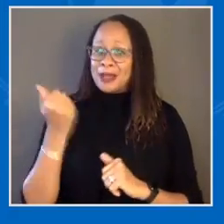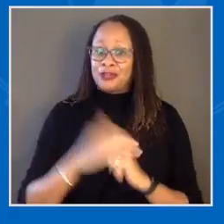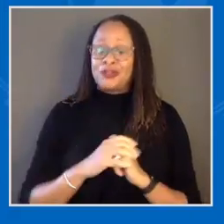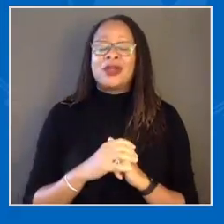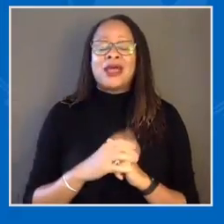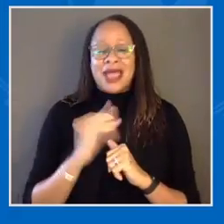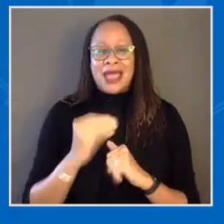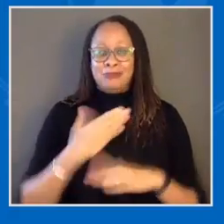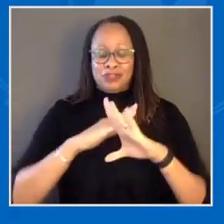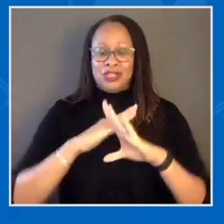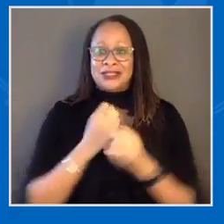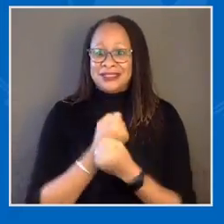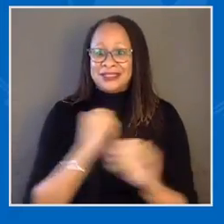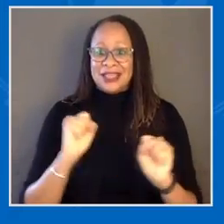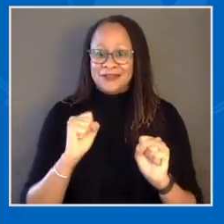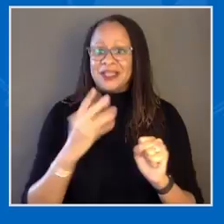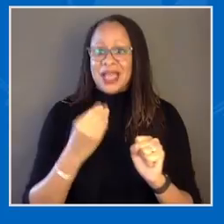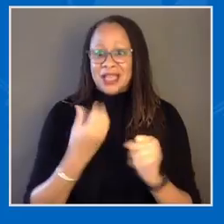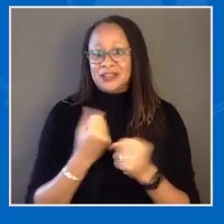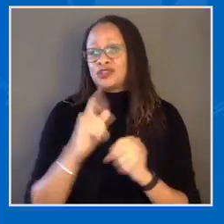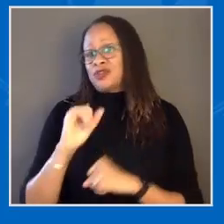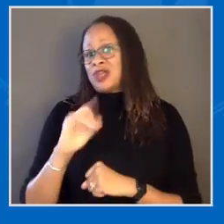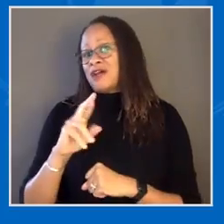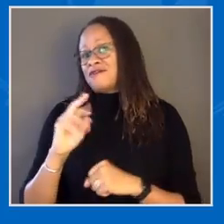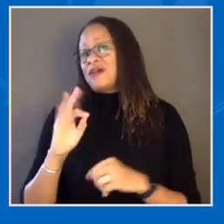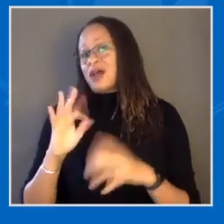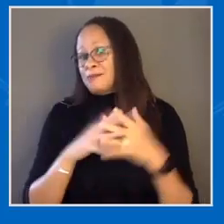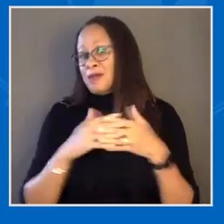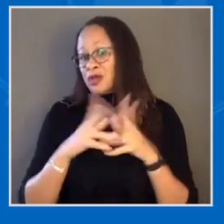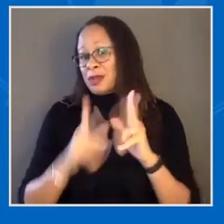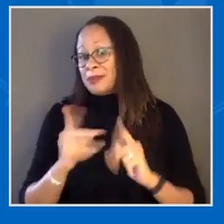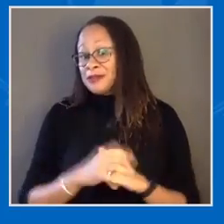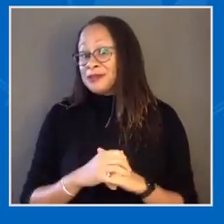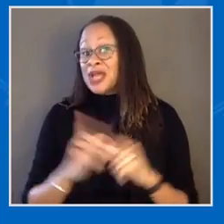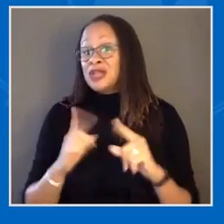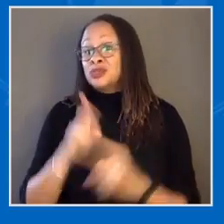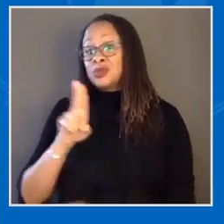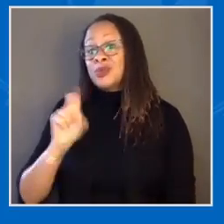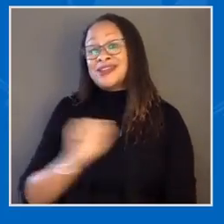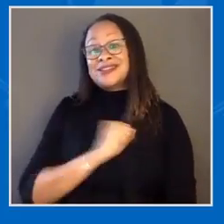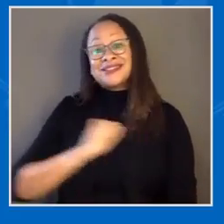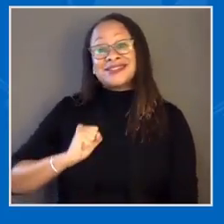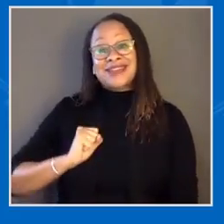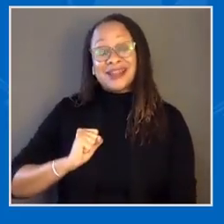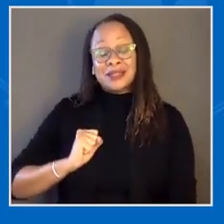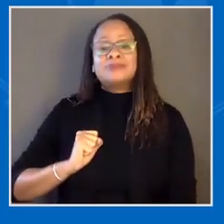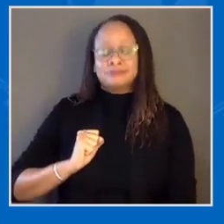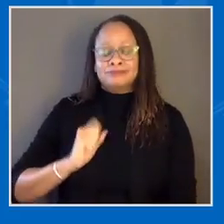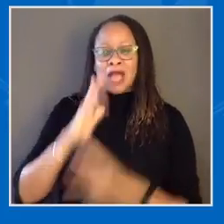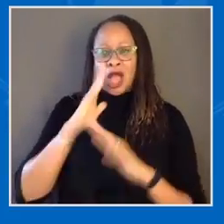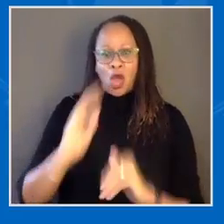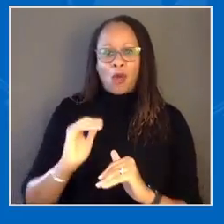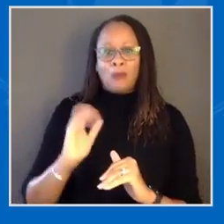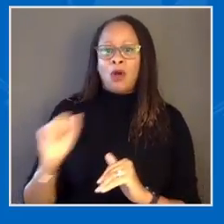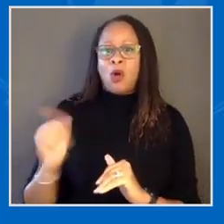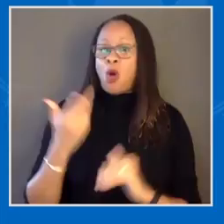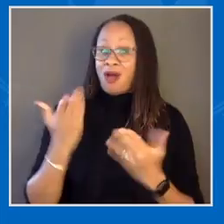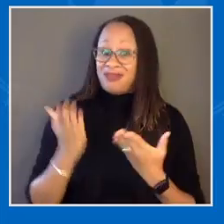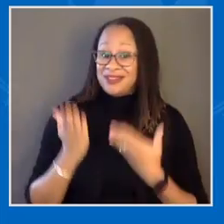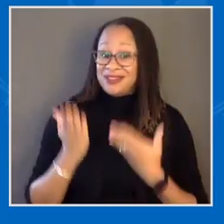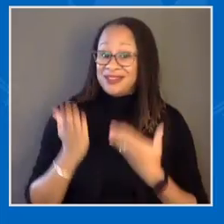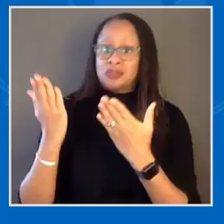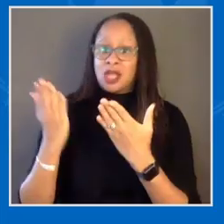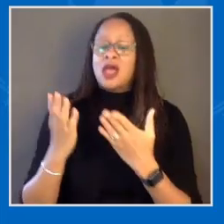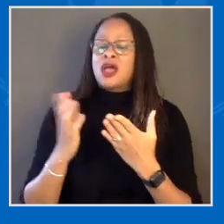and security of the American people. And to the United States Senate, I hope these outstanding nominees received a